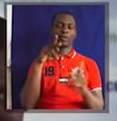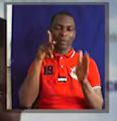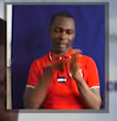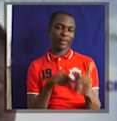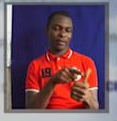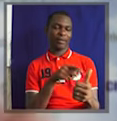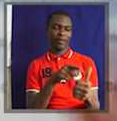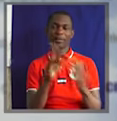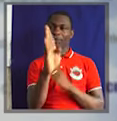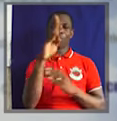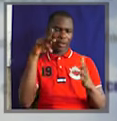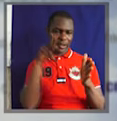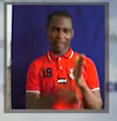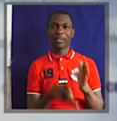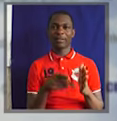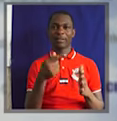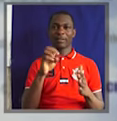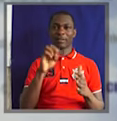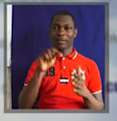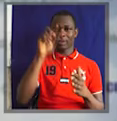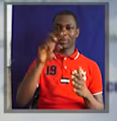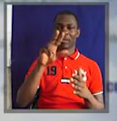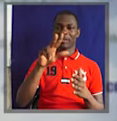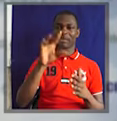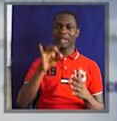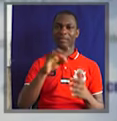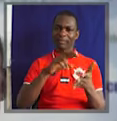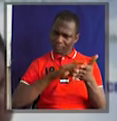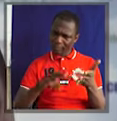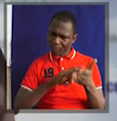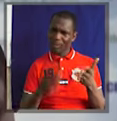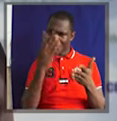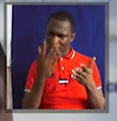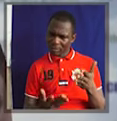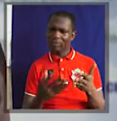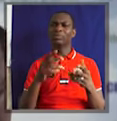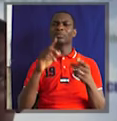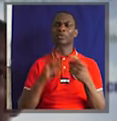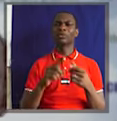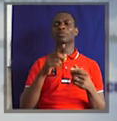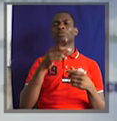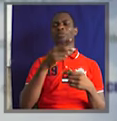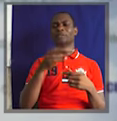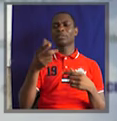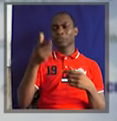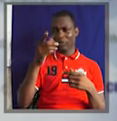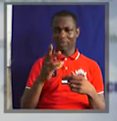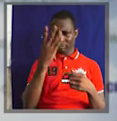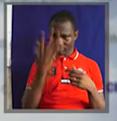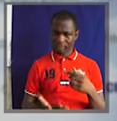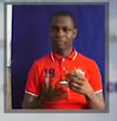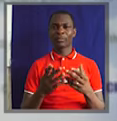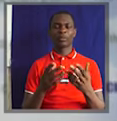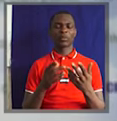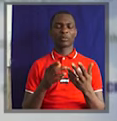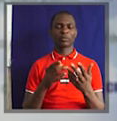El. Story no nyina wo Genesis 38 in part of yadaje a read it 1 through 26. Eto Onyankopon ekum sa El